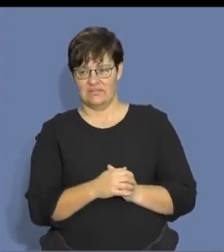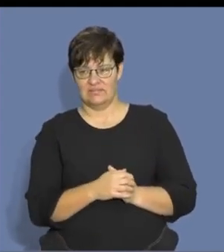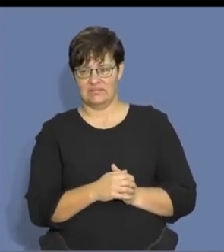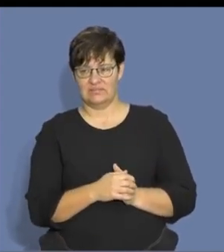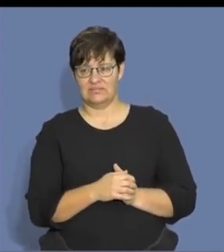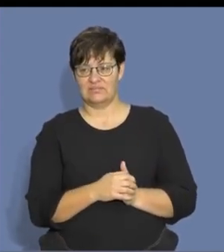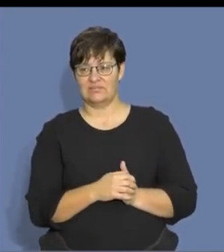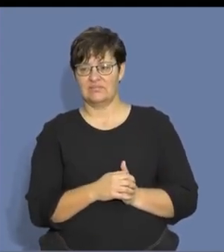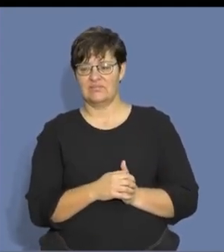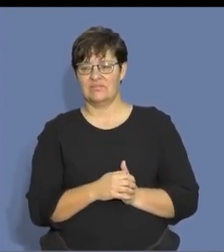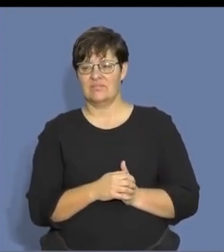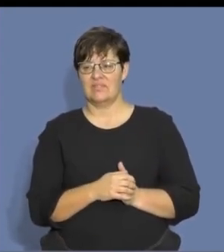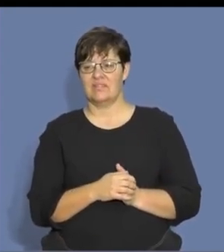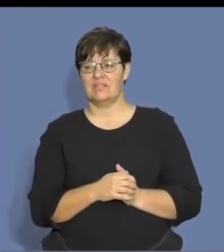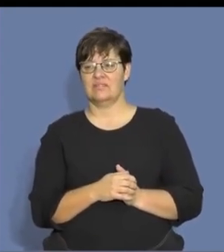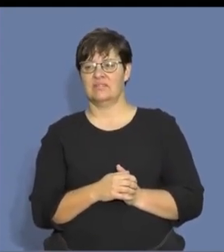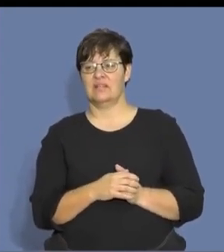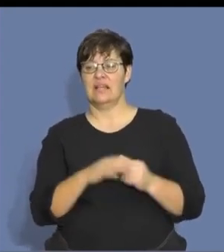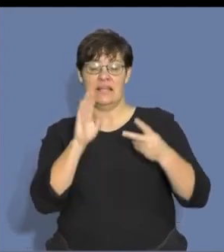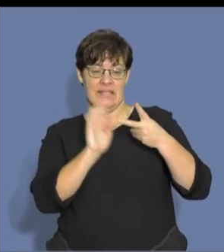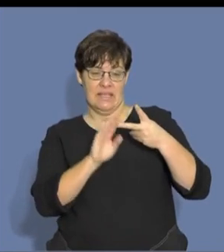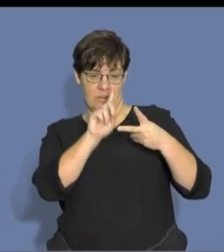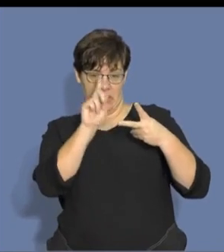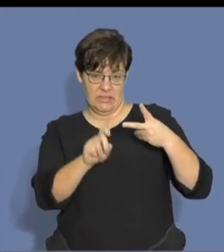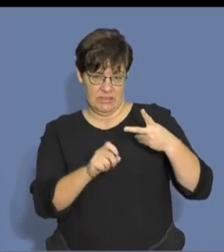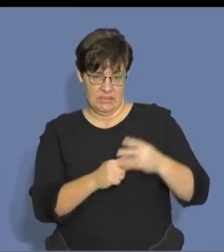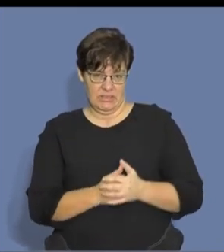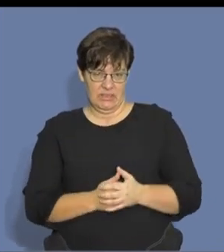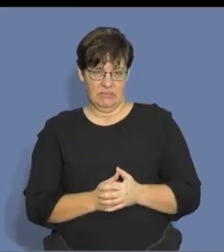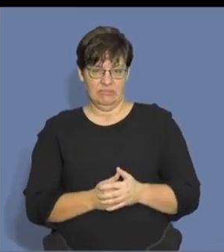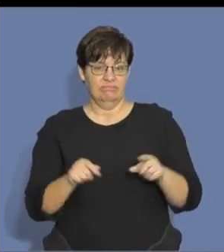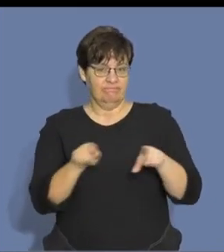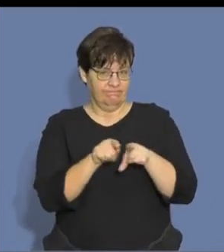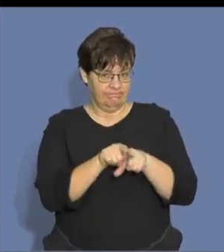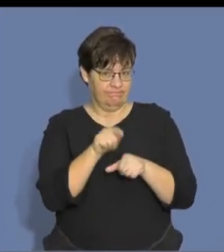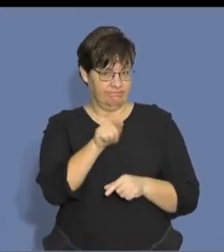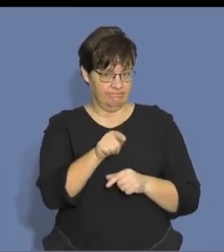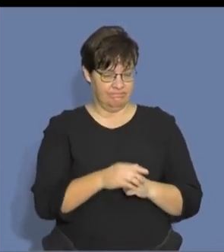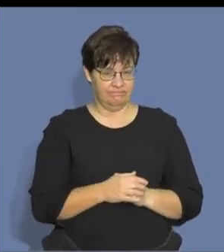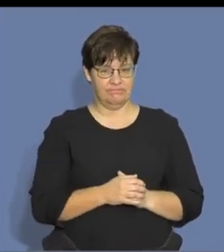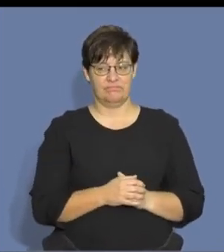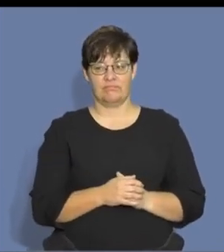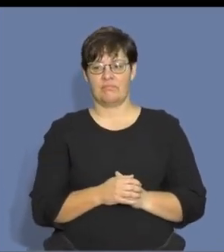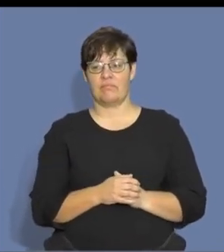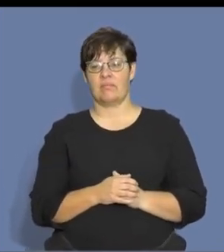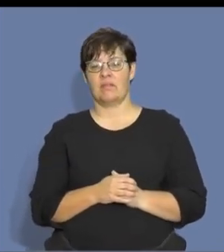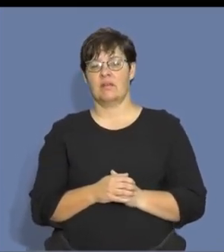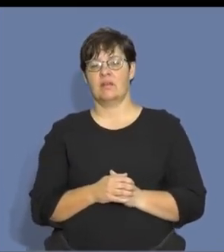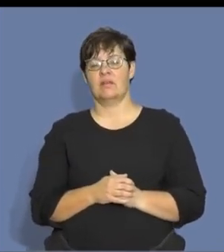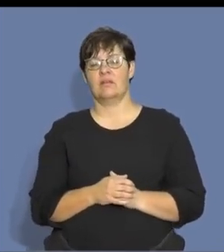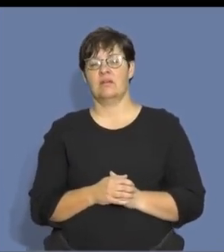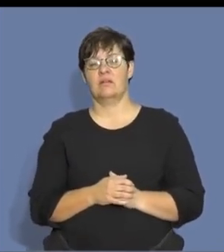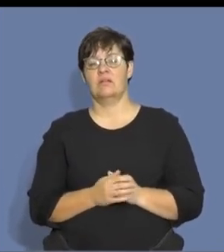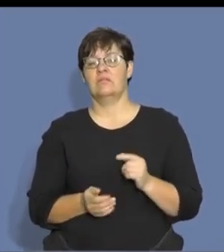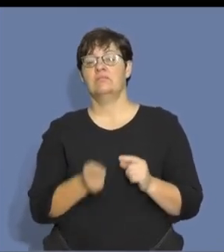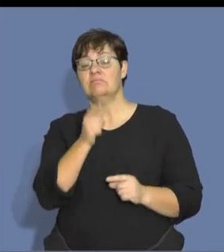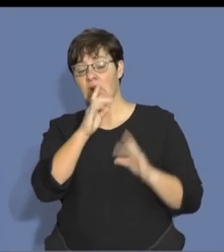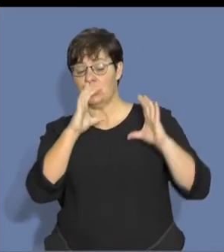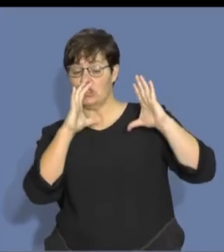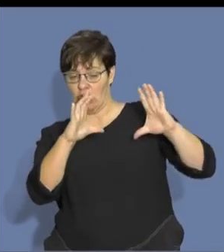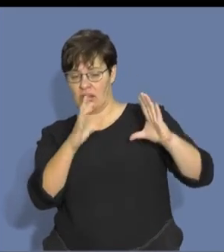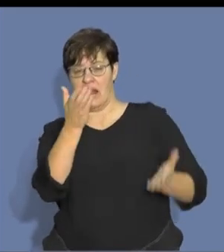origin. Our second question for this same set is to find the equation of the